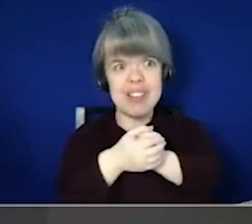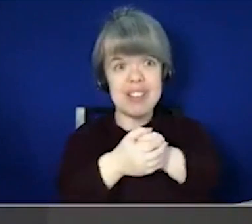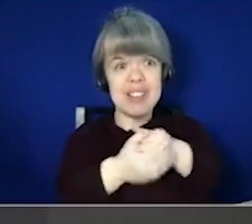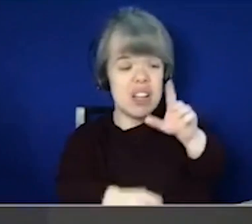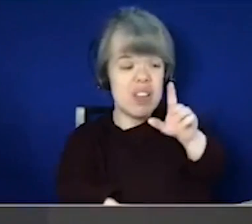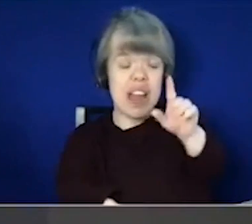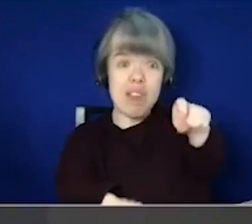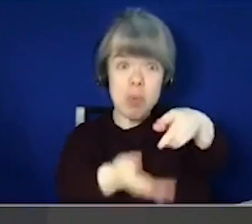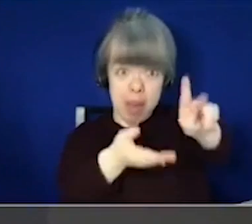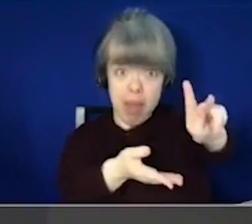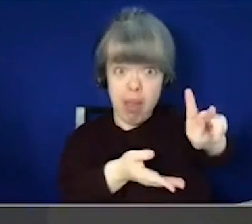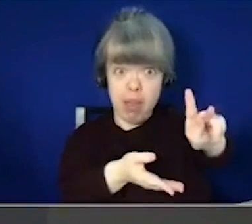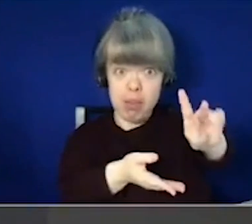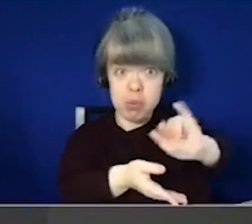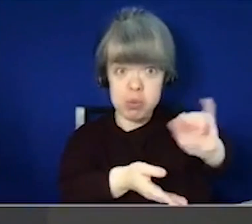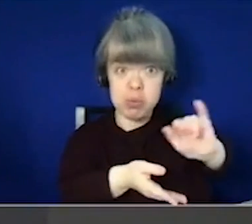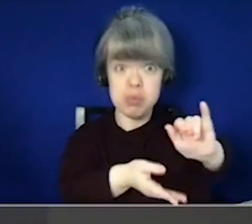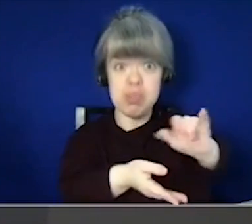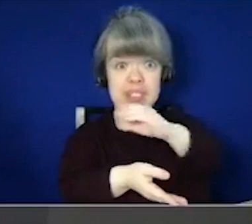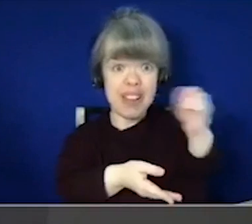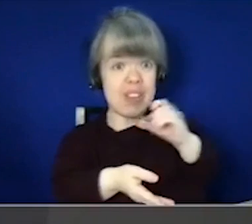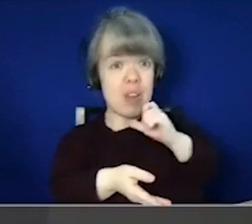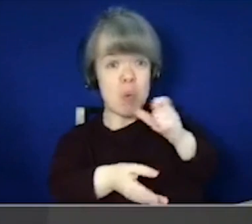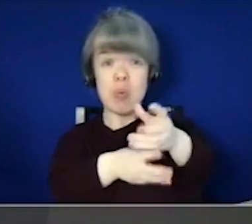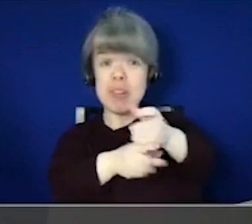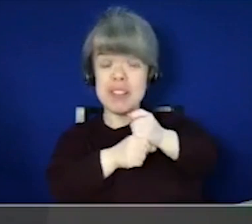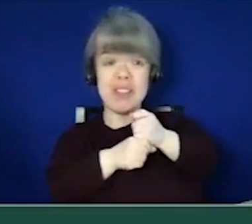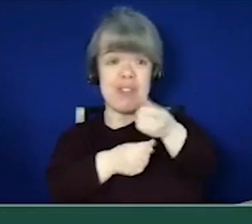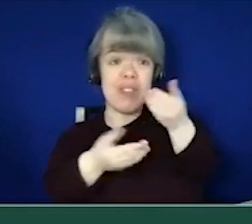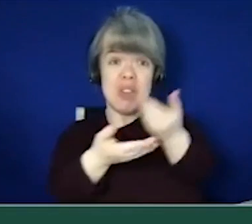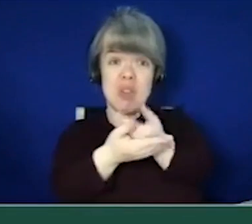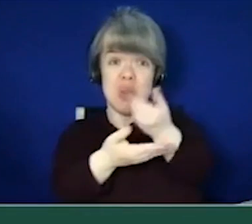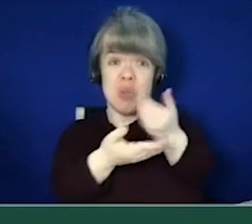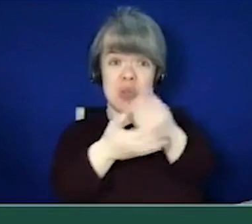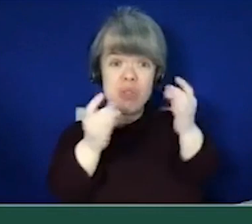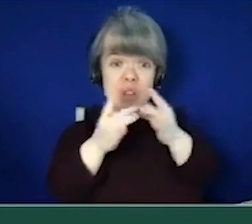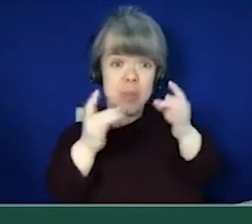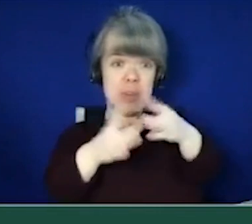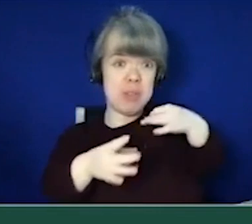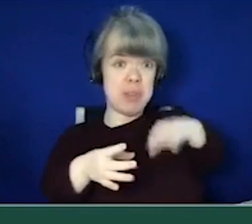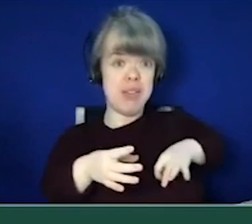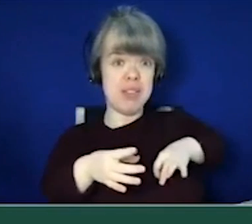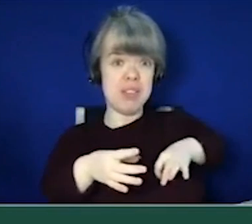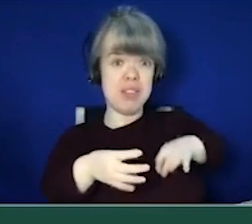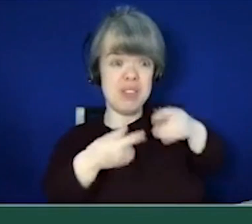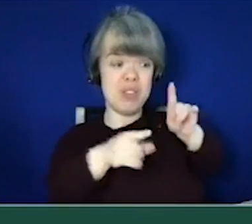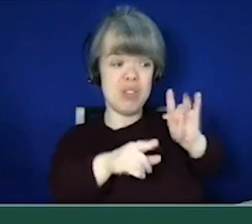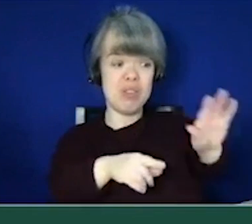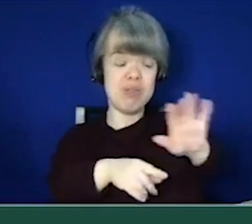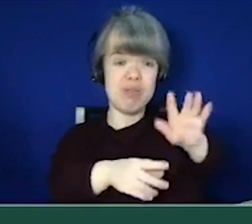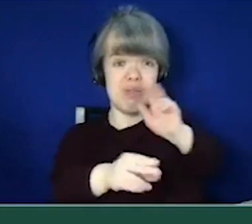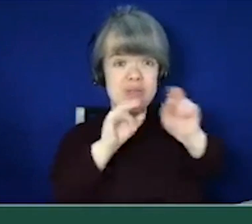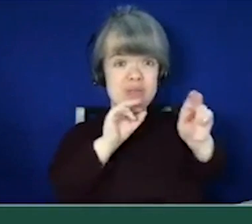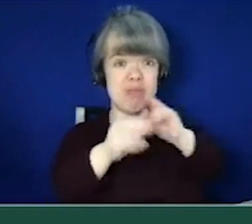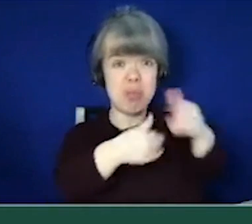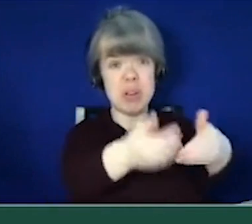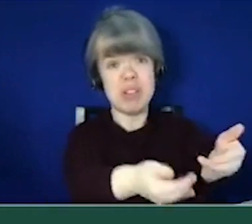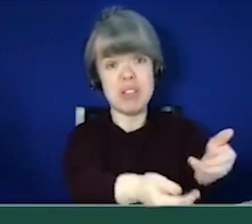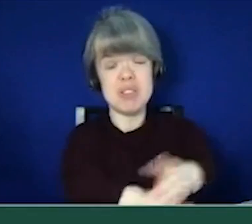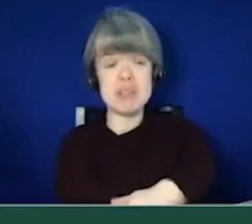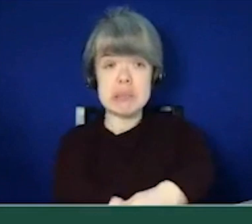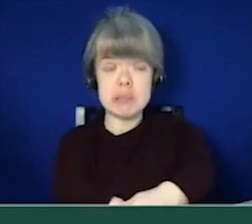new benefits for Starbucks partners. And you've been and you've asked many questions about that. So we are really focused